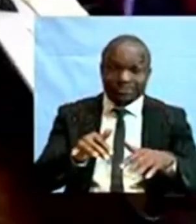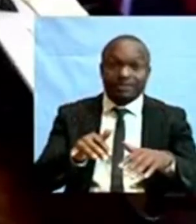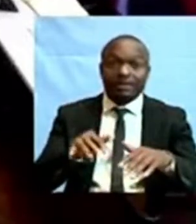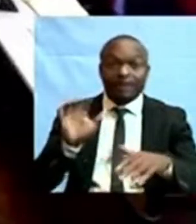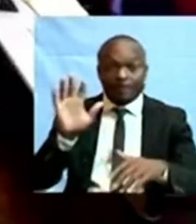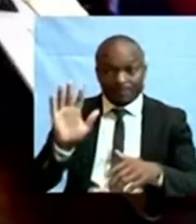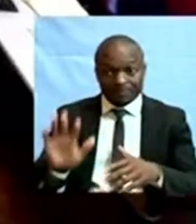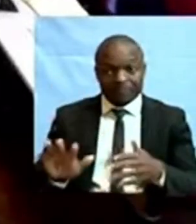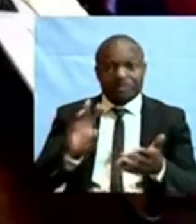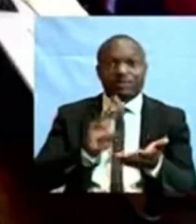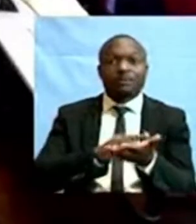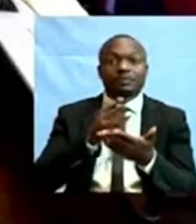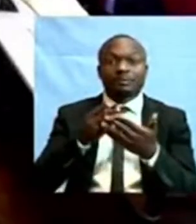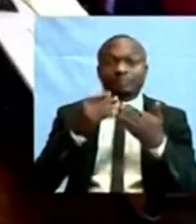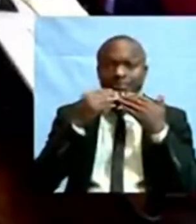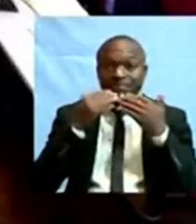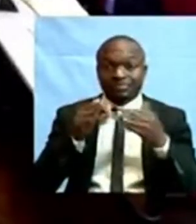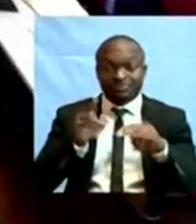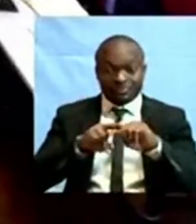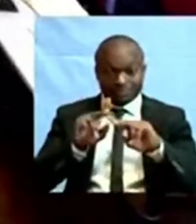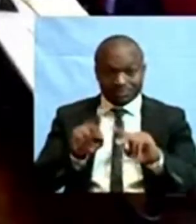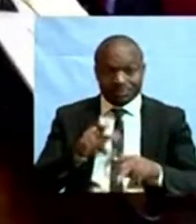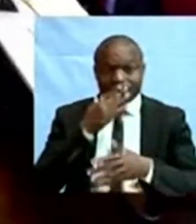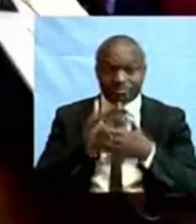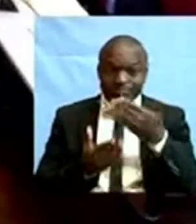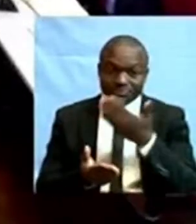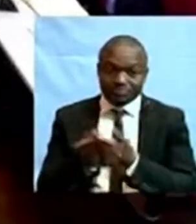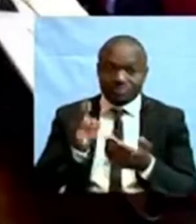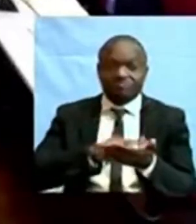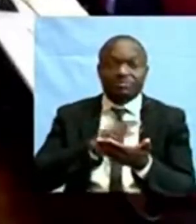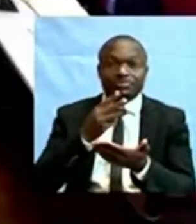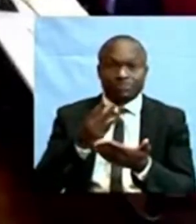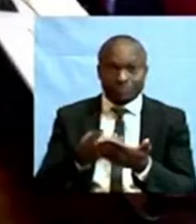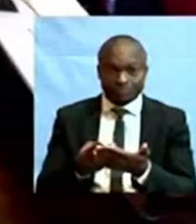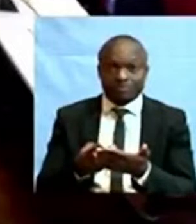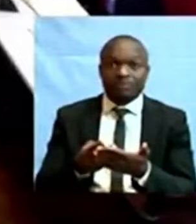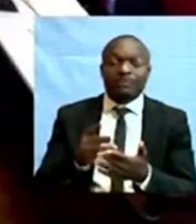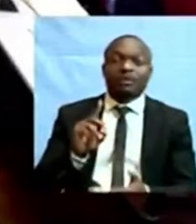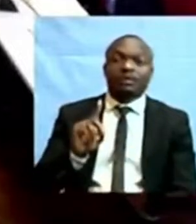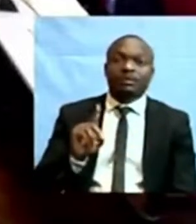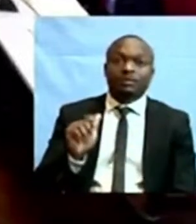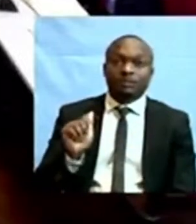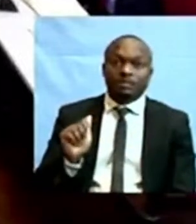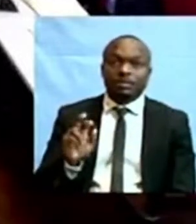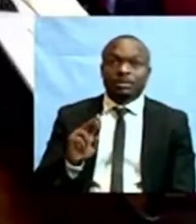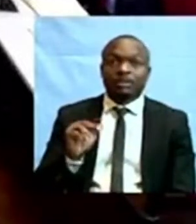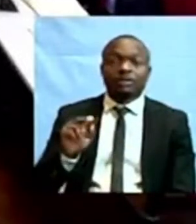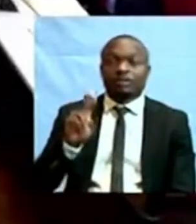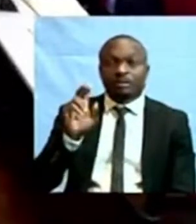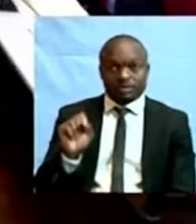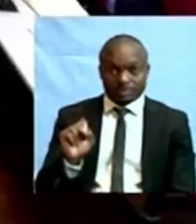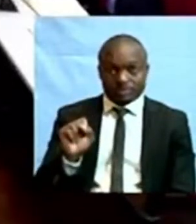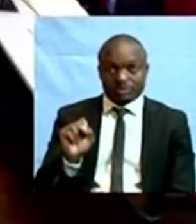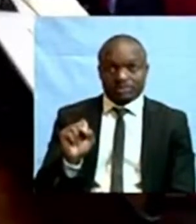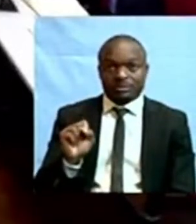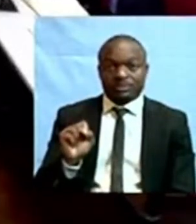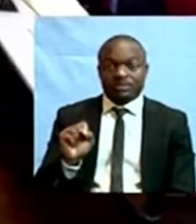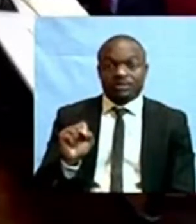Permanent witness. Thank you, Chair. Good morning, witness. My name is Darius Shachinda from the Ministry of Justice, sitting in as permanent